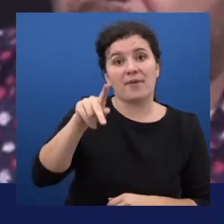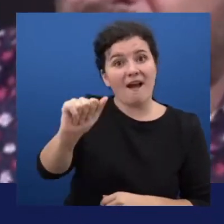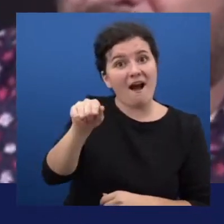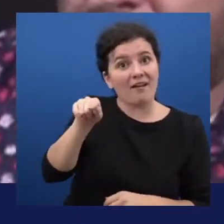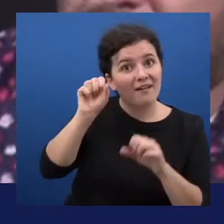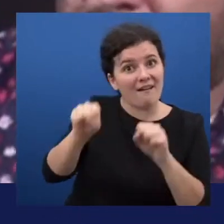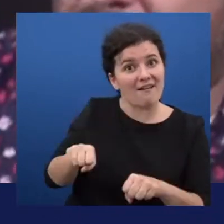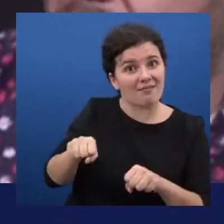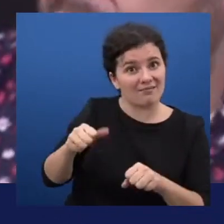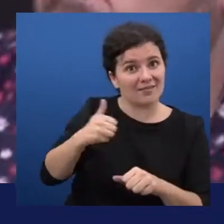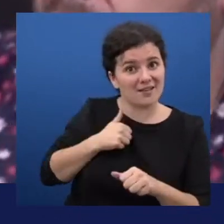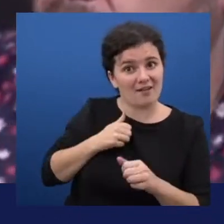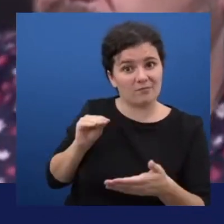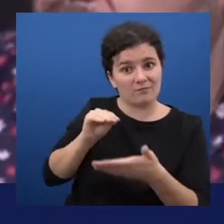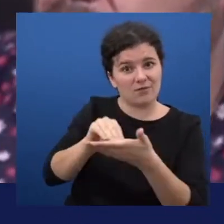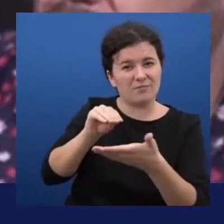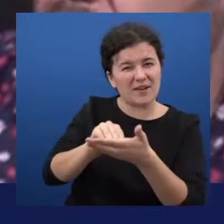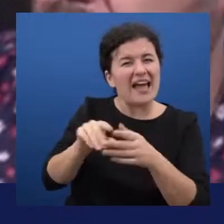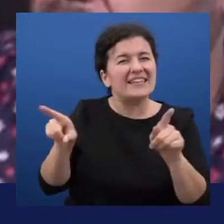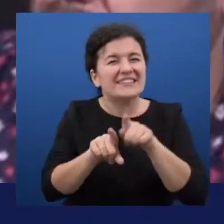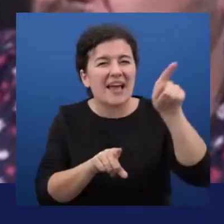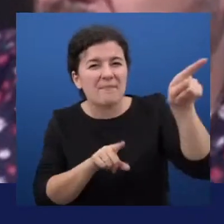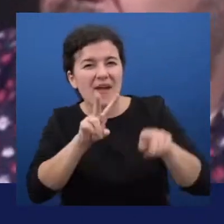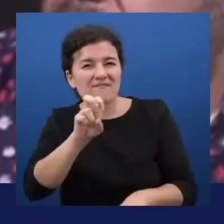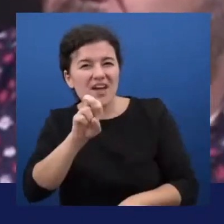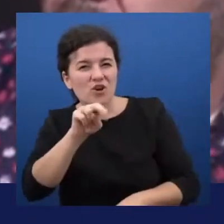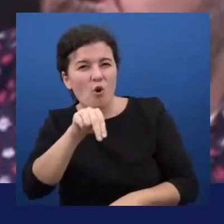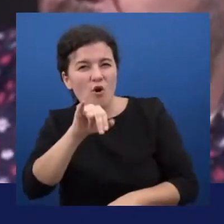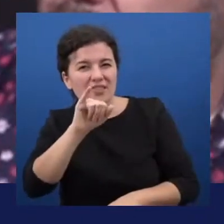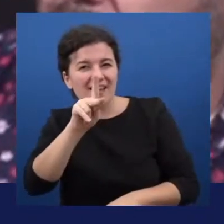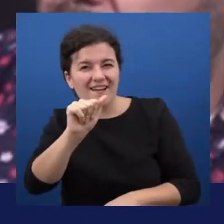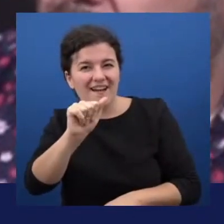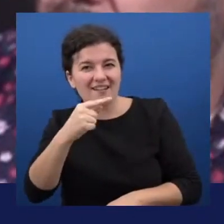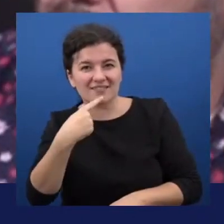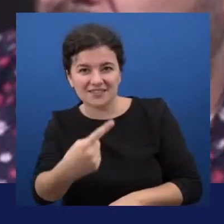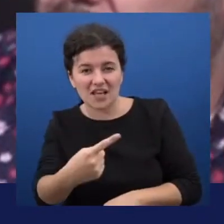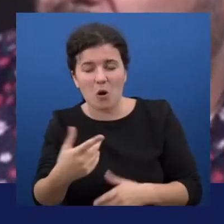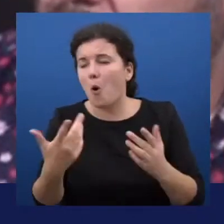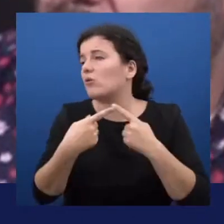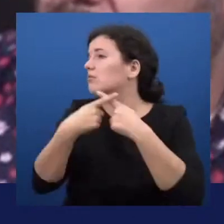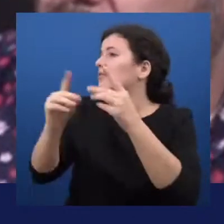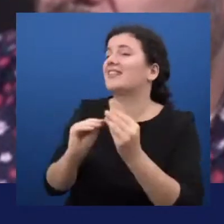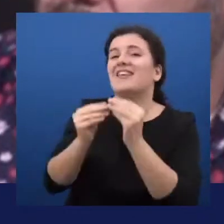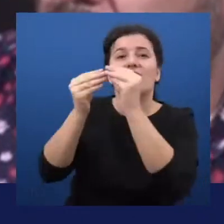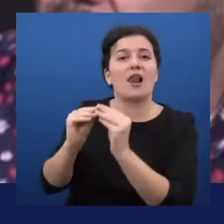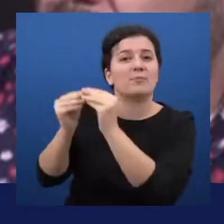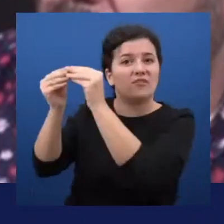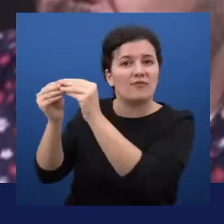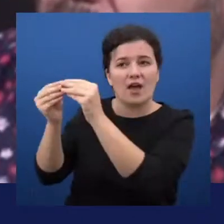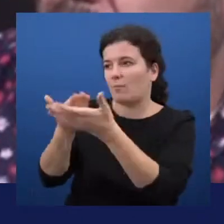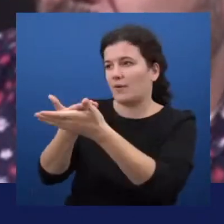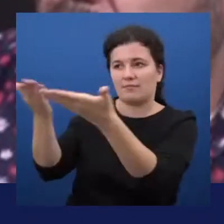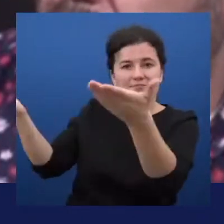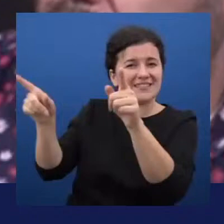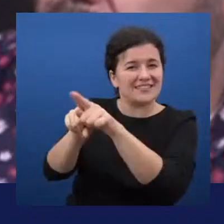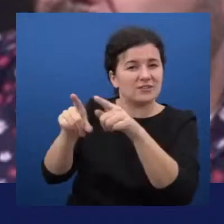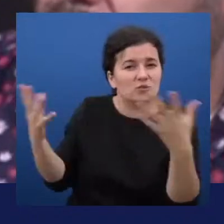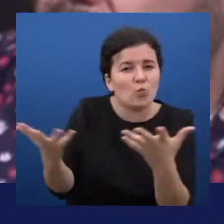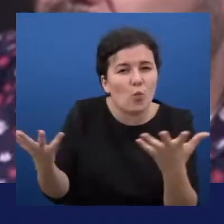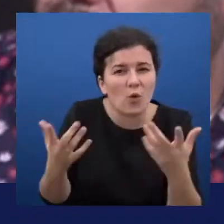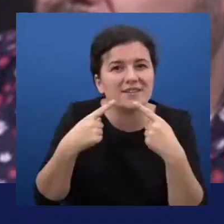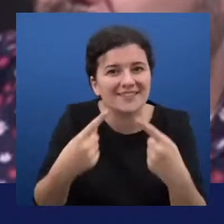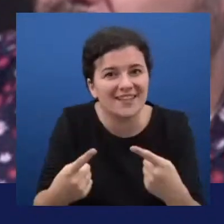dropped out, but any other developer can see, right? You have all the information you need. You just have your image, you send it to